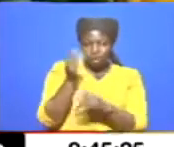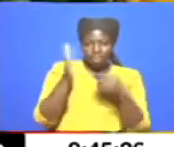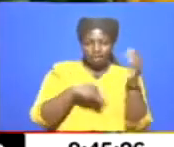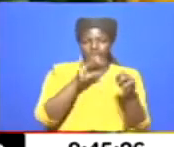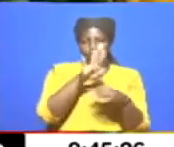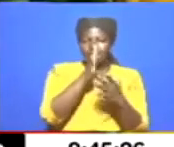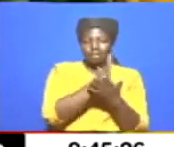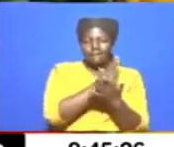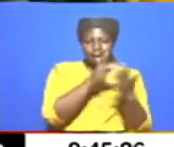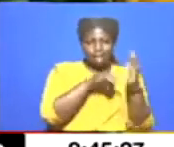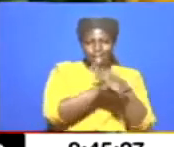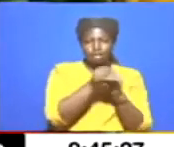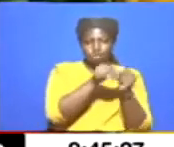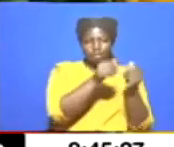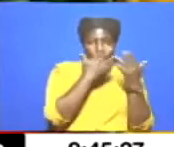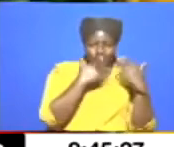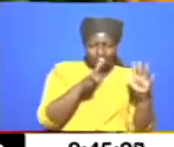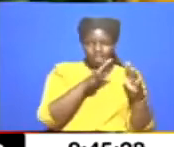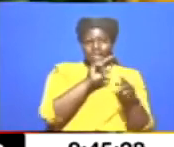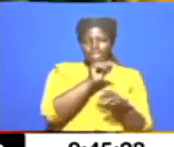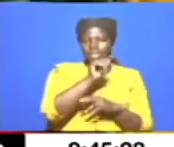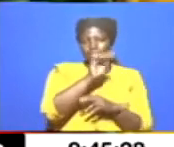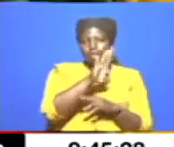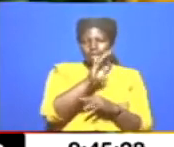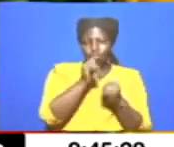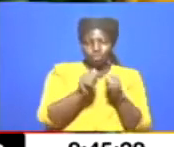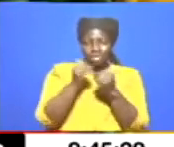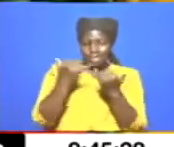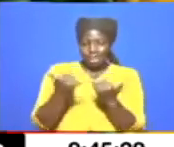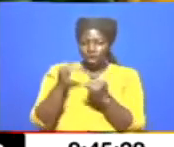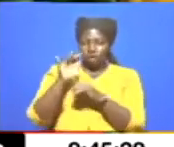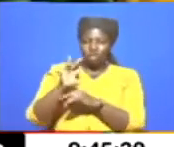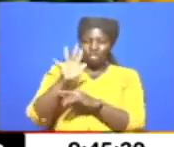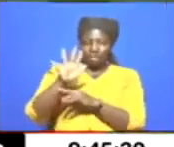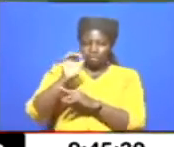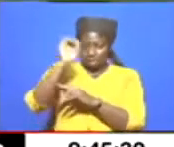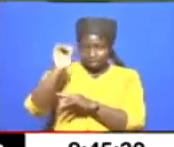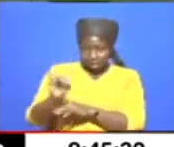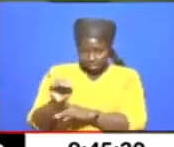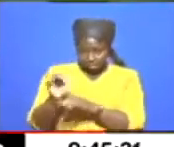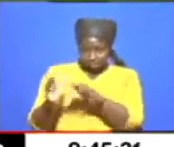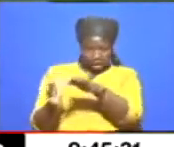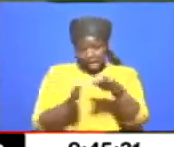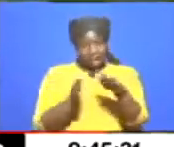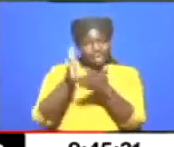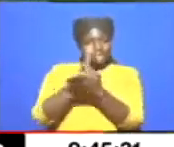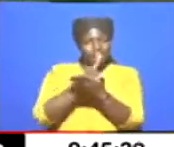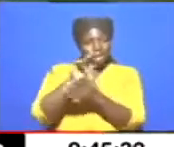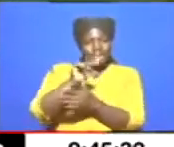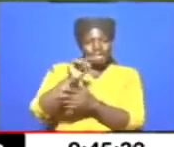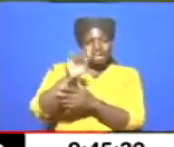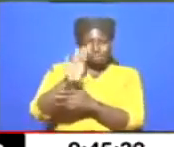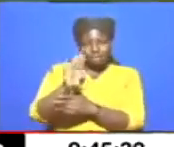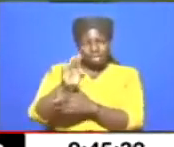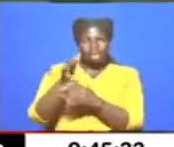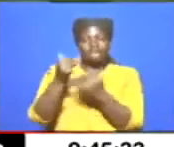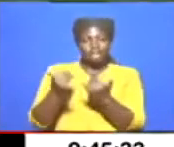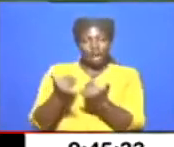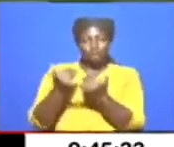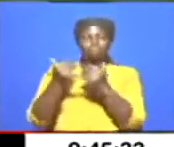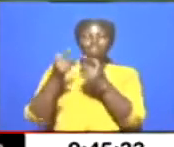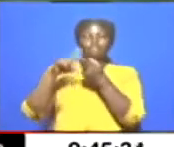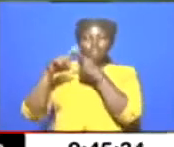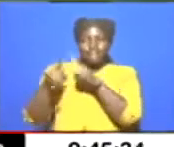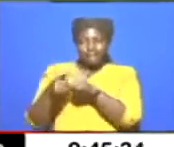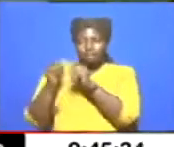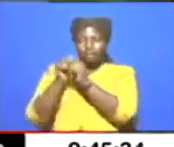in resolved NTBs, standing at 45%. Meanwhile, the share of NTBs falling into the standards and bans